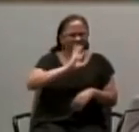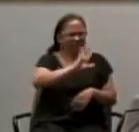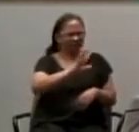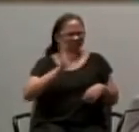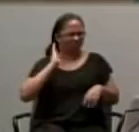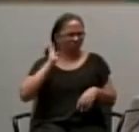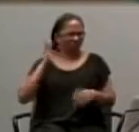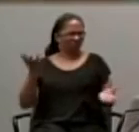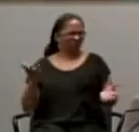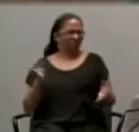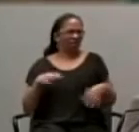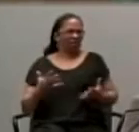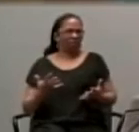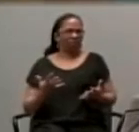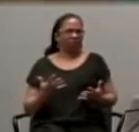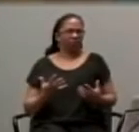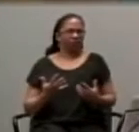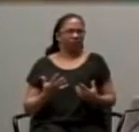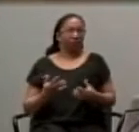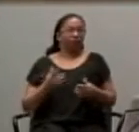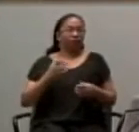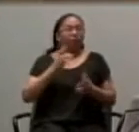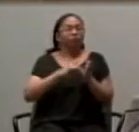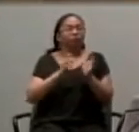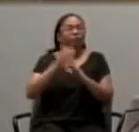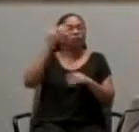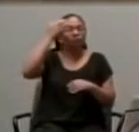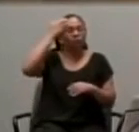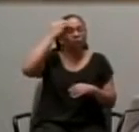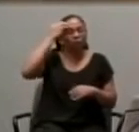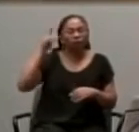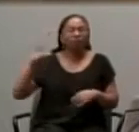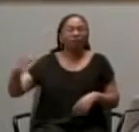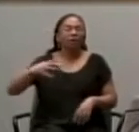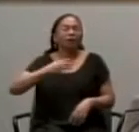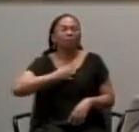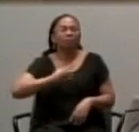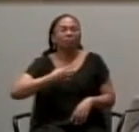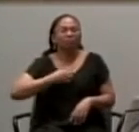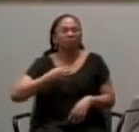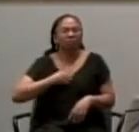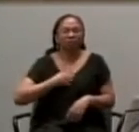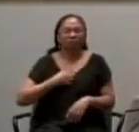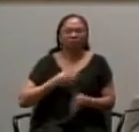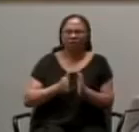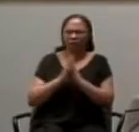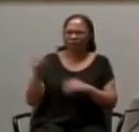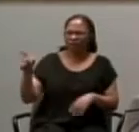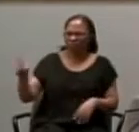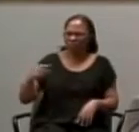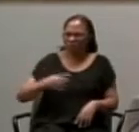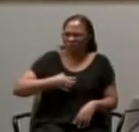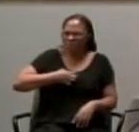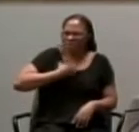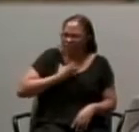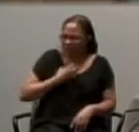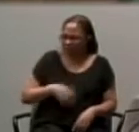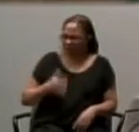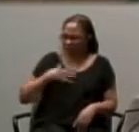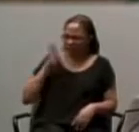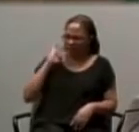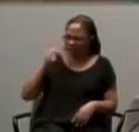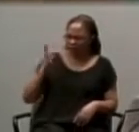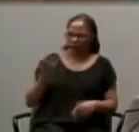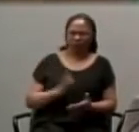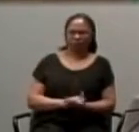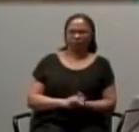Jesus was aware that his followers were complaining about it and said, does this upset you? And then he goes on